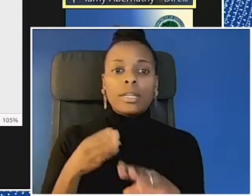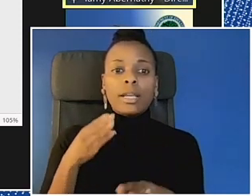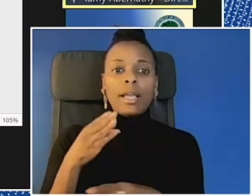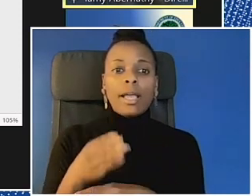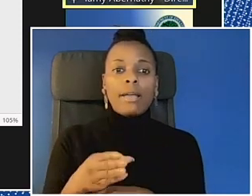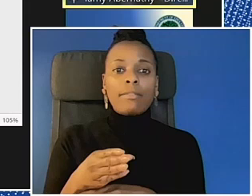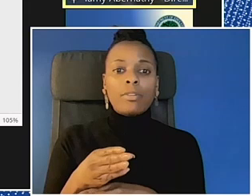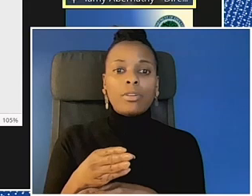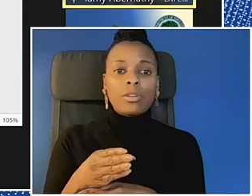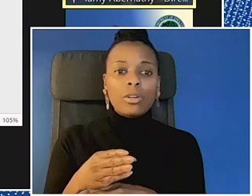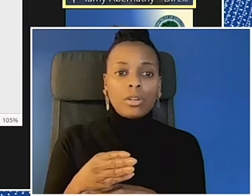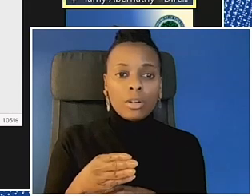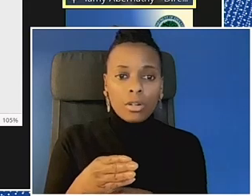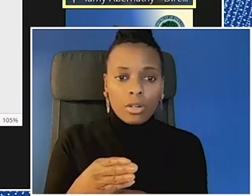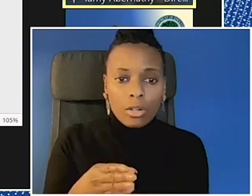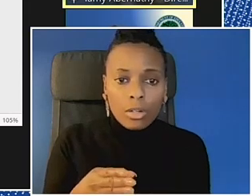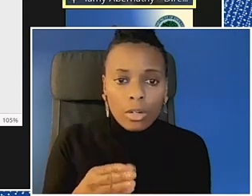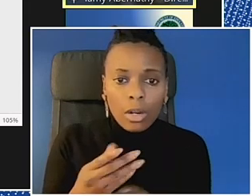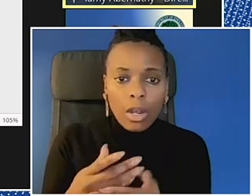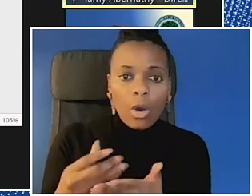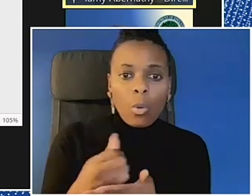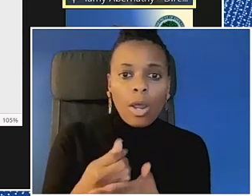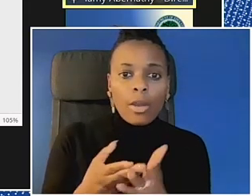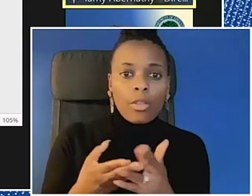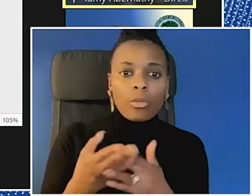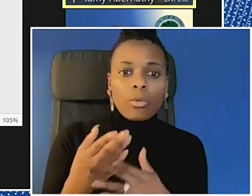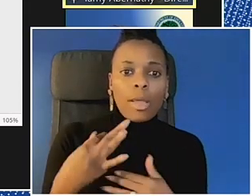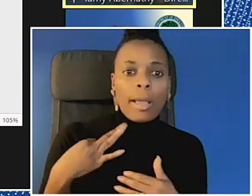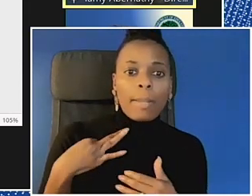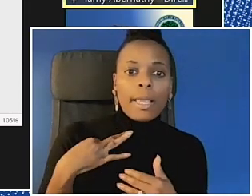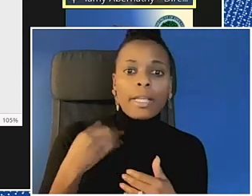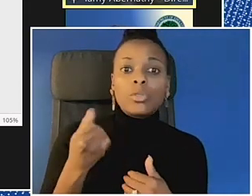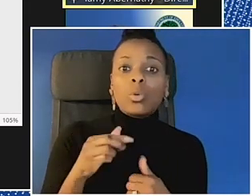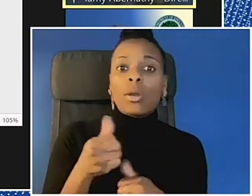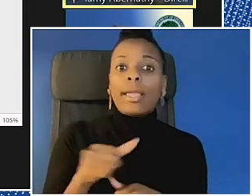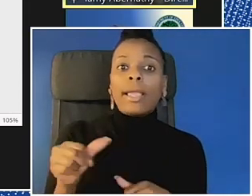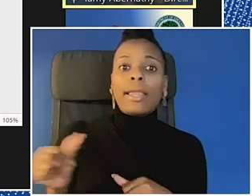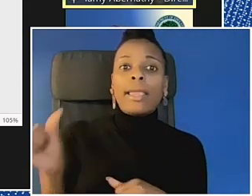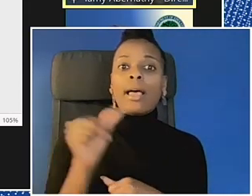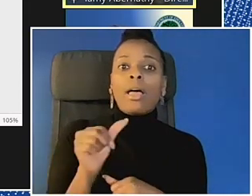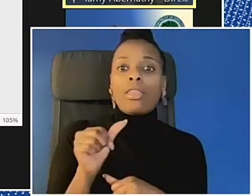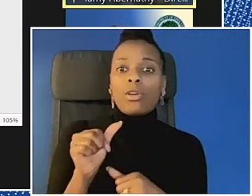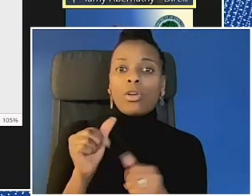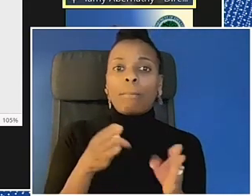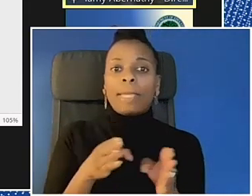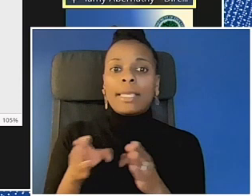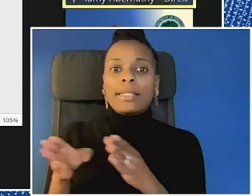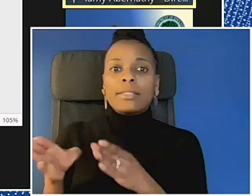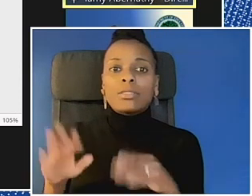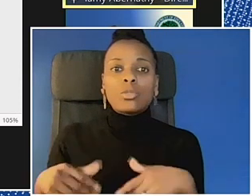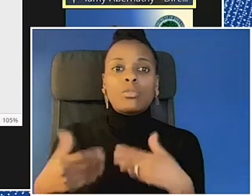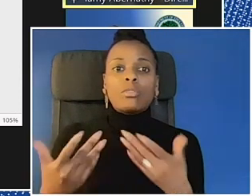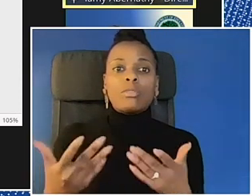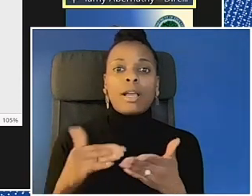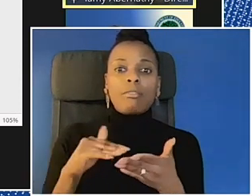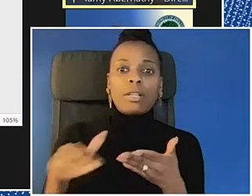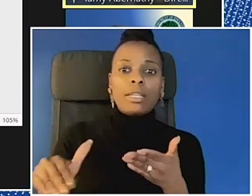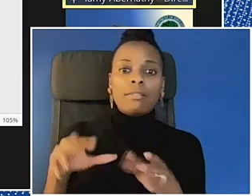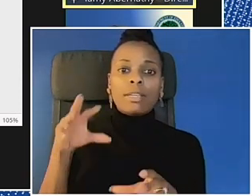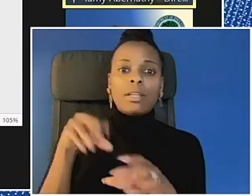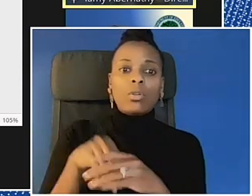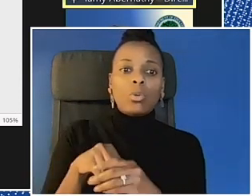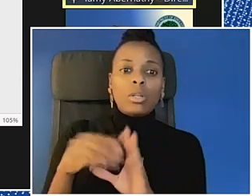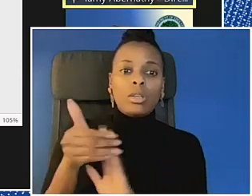acquired through an application or any other means to provide relief, including automated